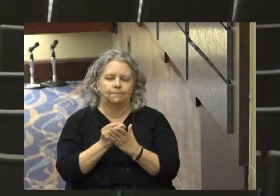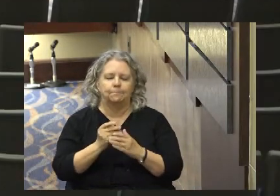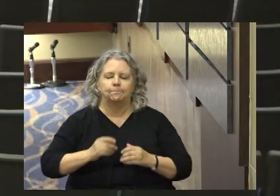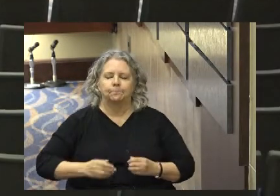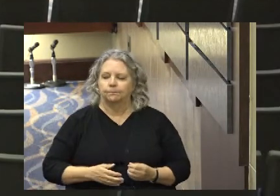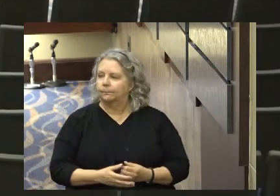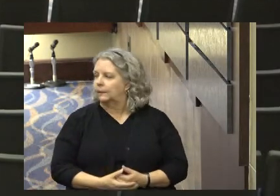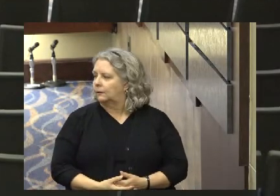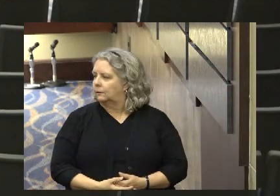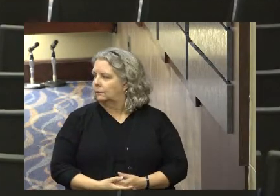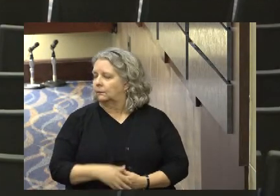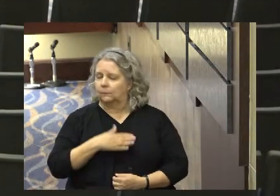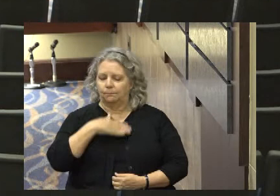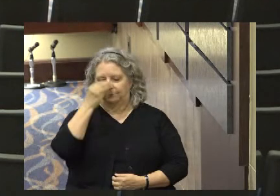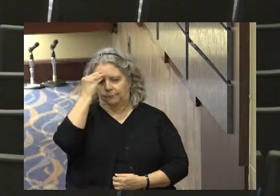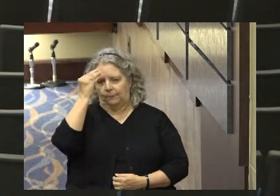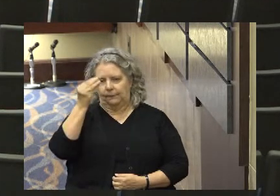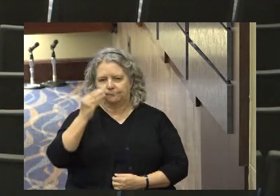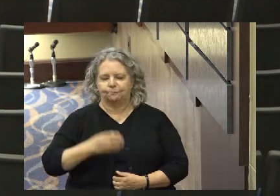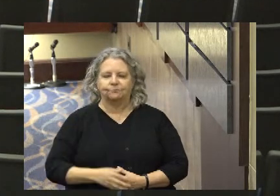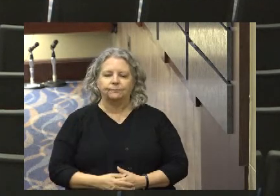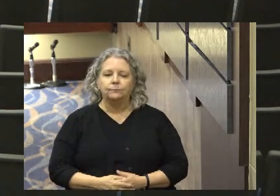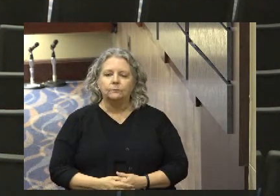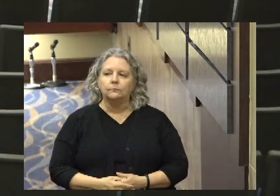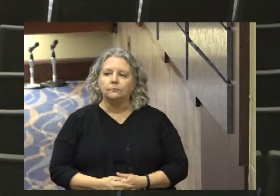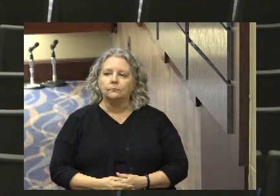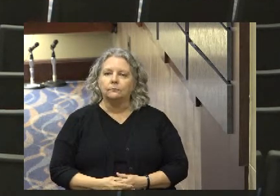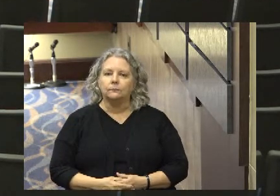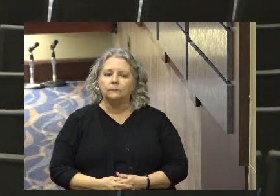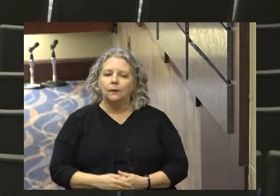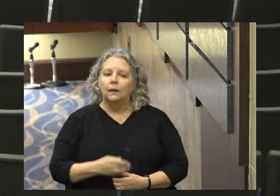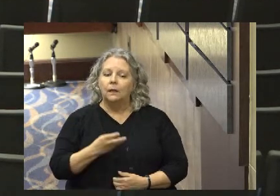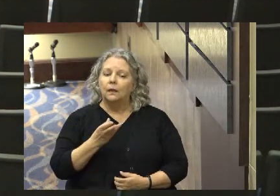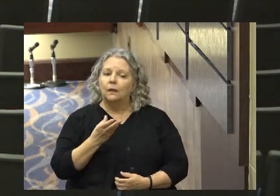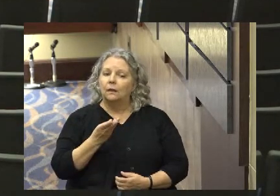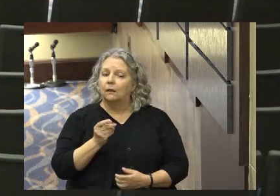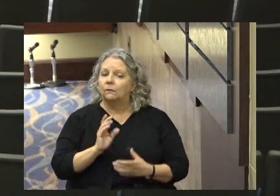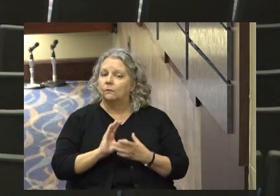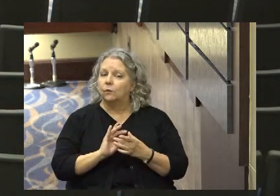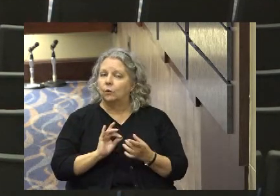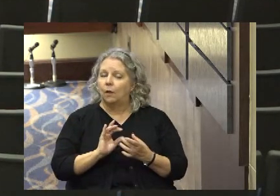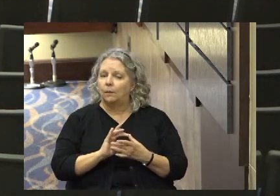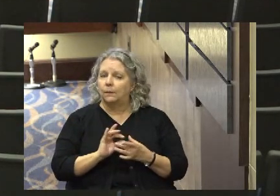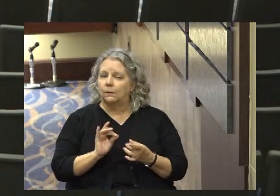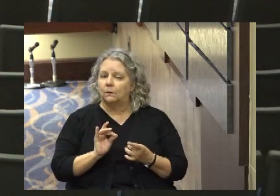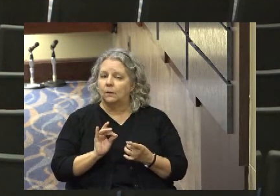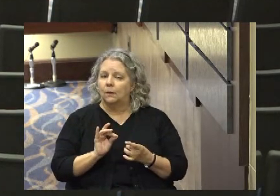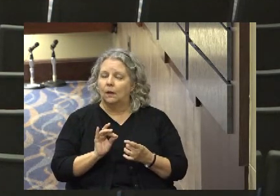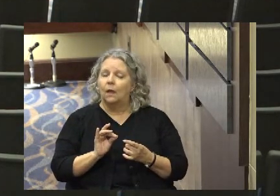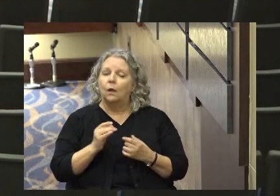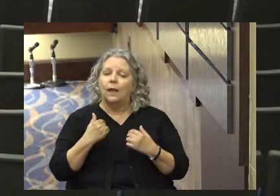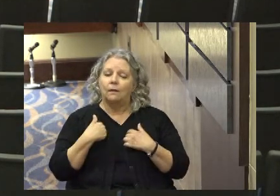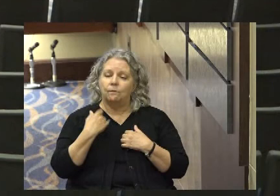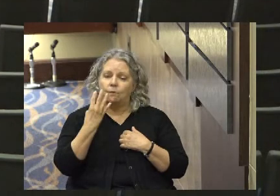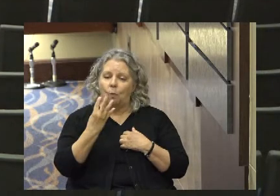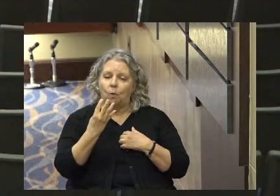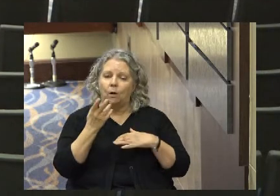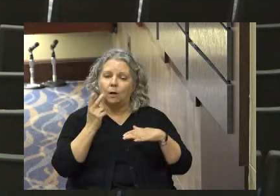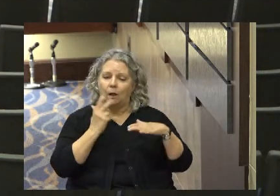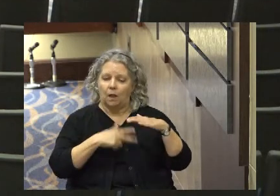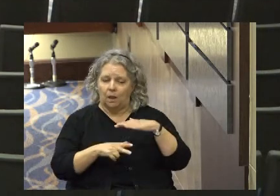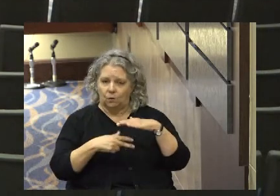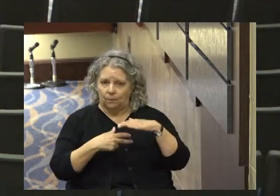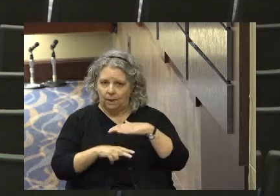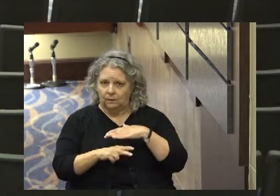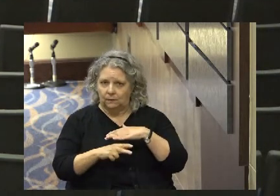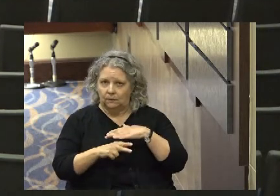Just a couple of comments. So more of this has to do with the funding. The 4 underpasses, 2.1 million, that's already paid for, including the